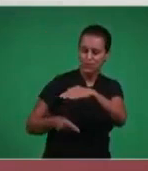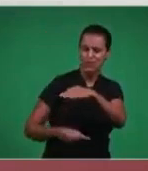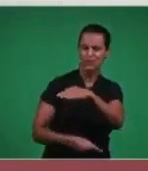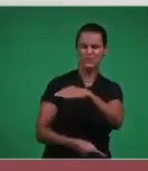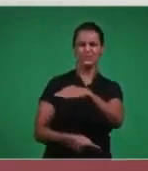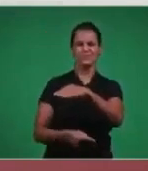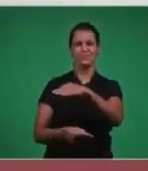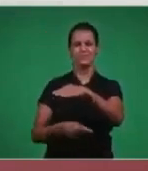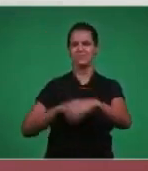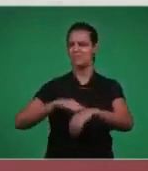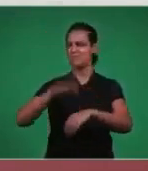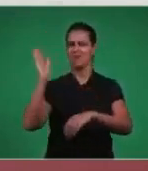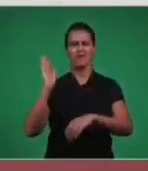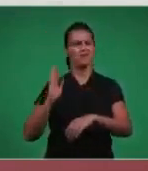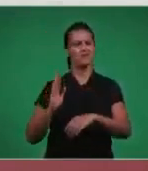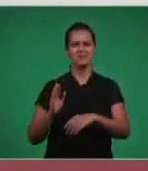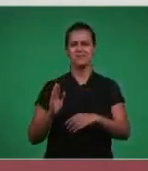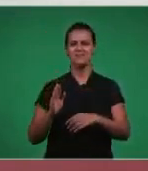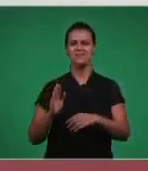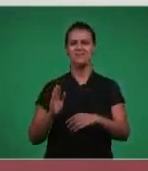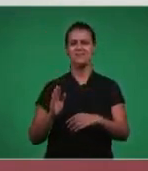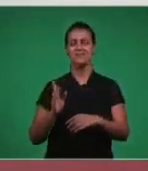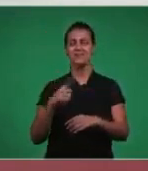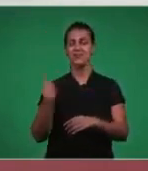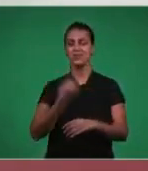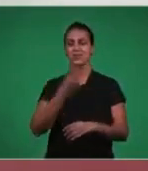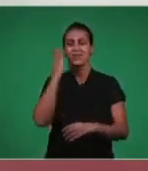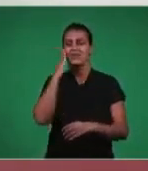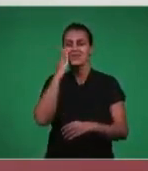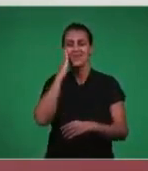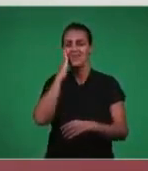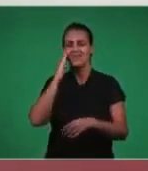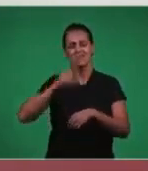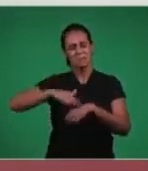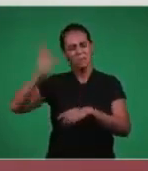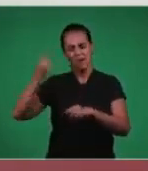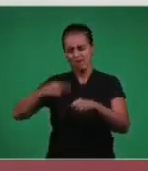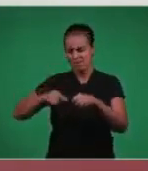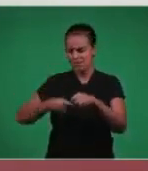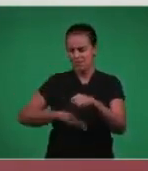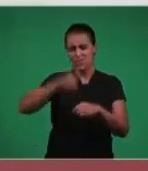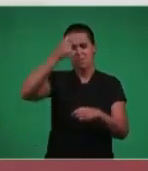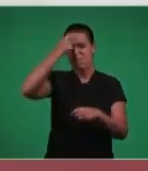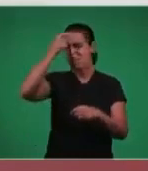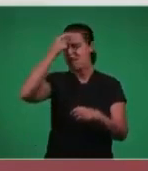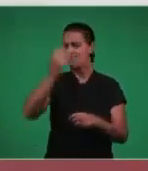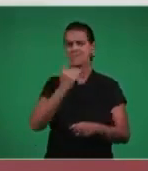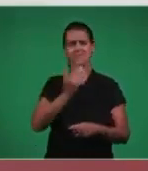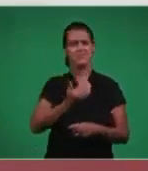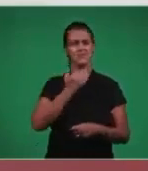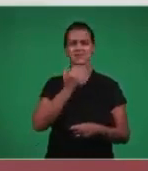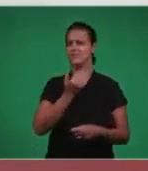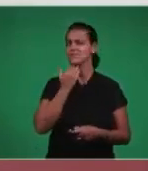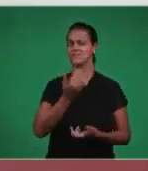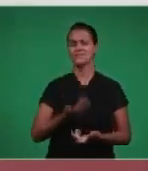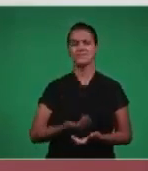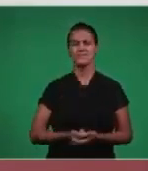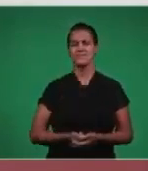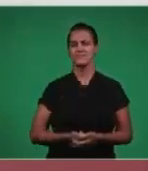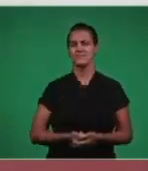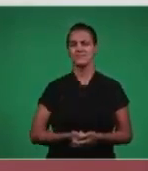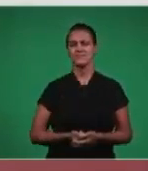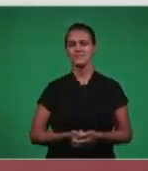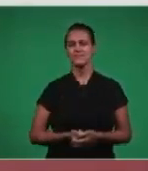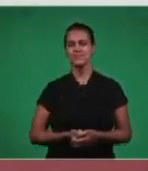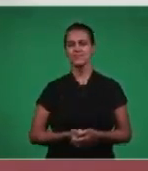Because if we understand the action of the Spirit circulating, it goes much deeper than the human mind can be able to